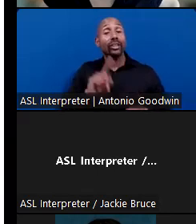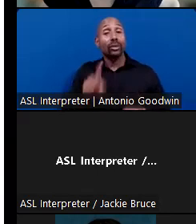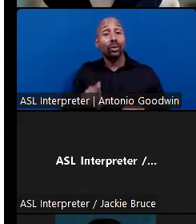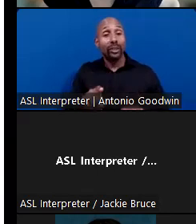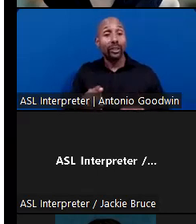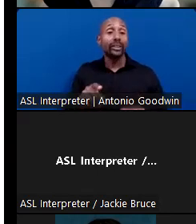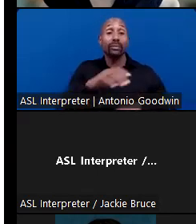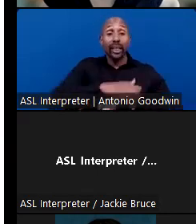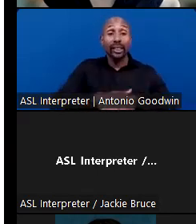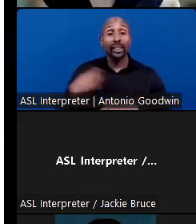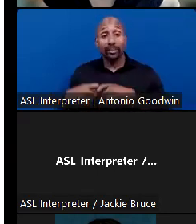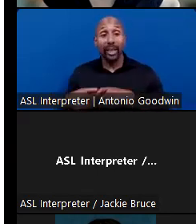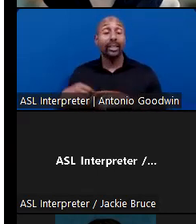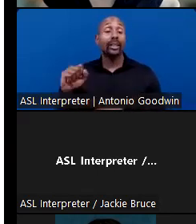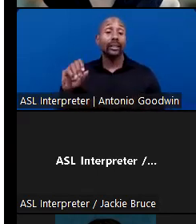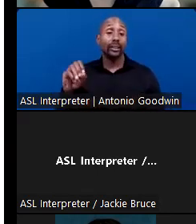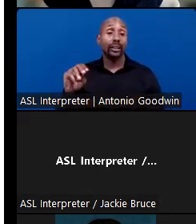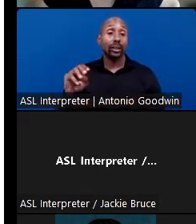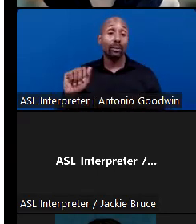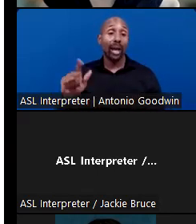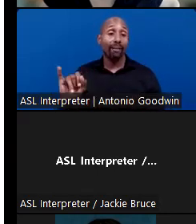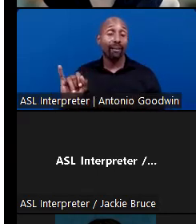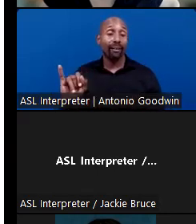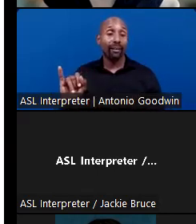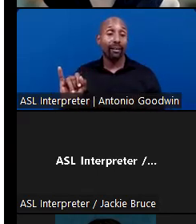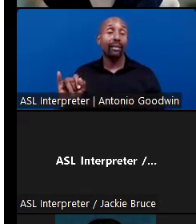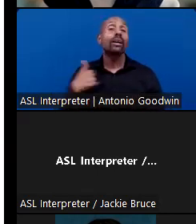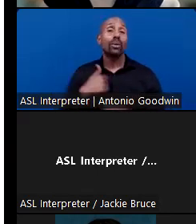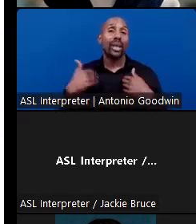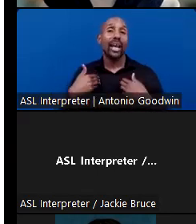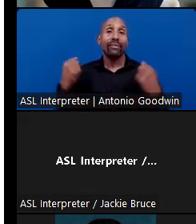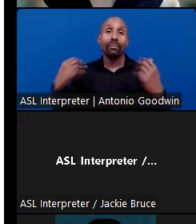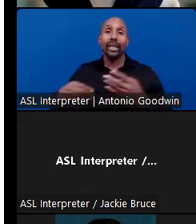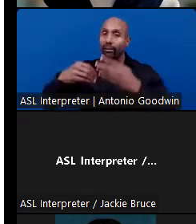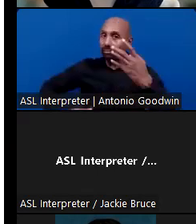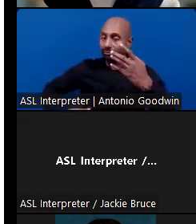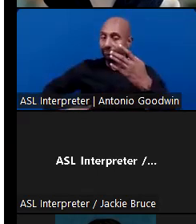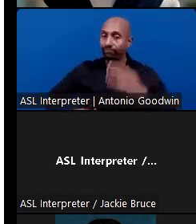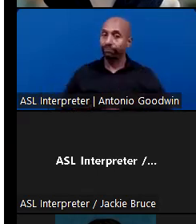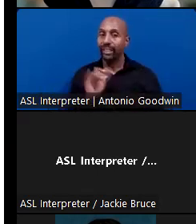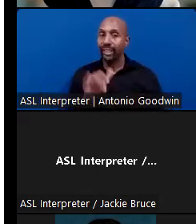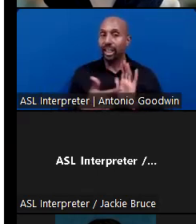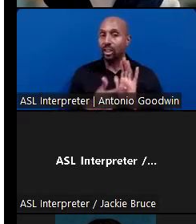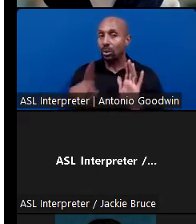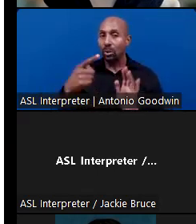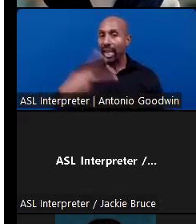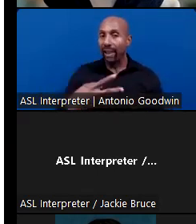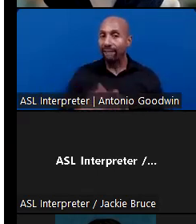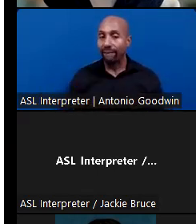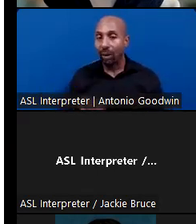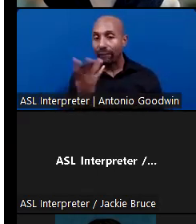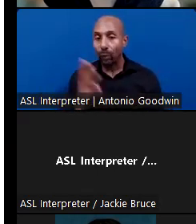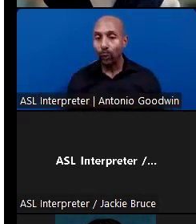a lot of the videos, and this is just like half the page. So again, these are